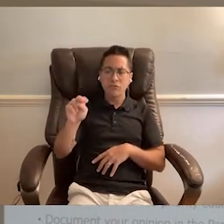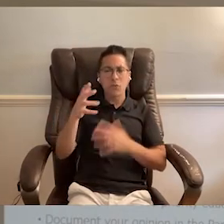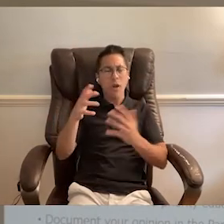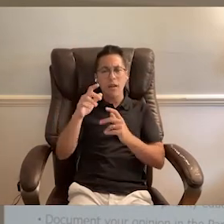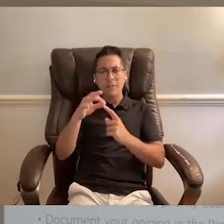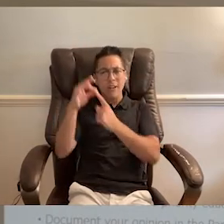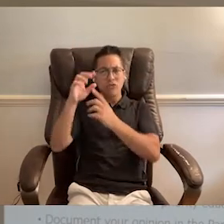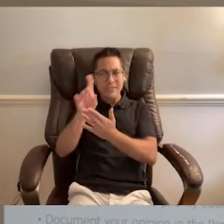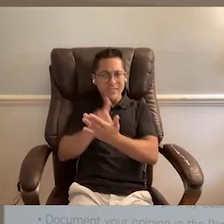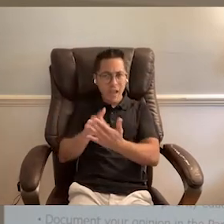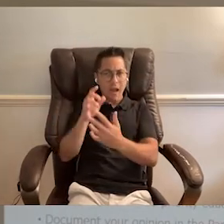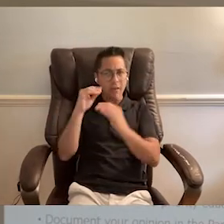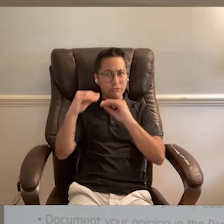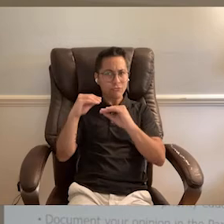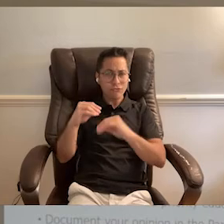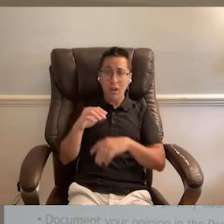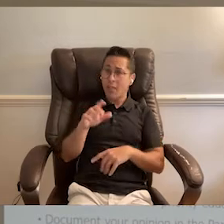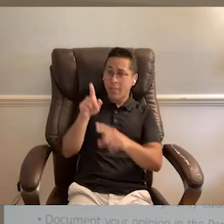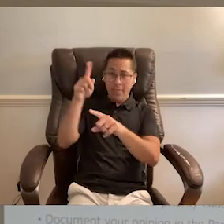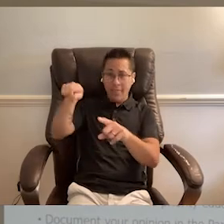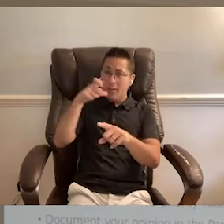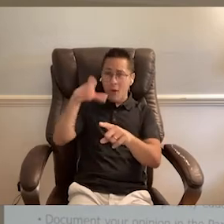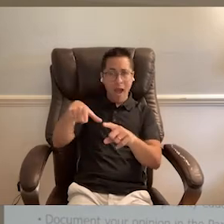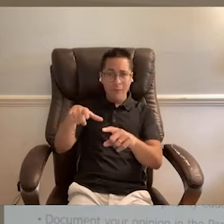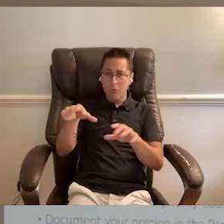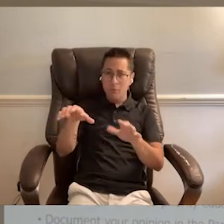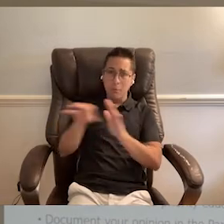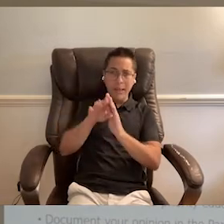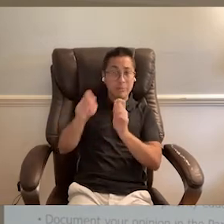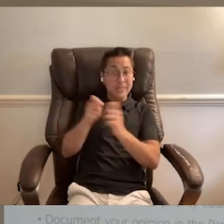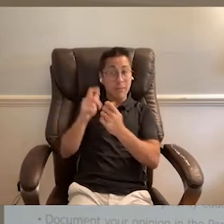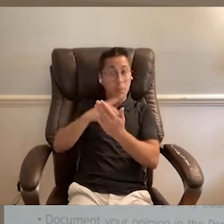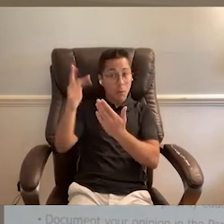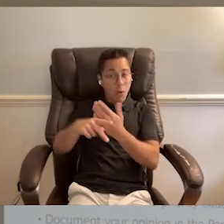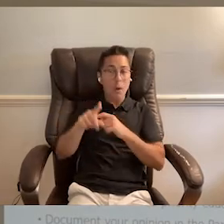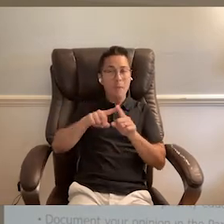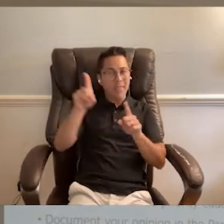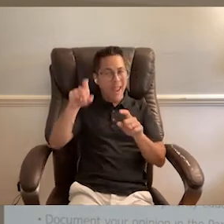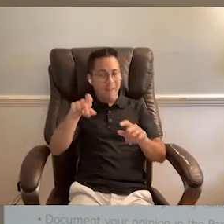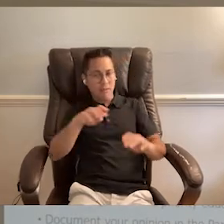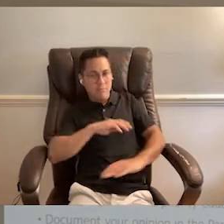They don't have to do a particular program, but they have to meet the needs. And the